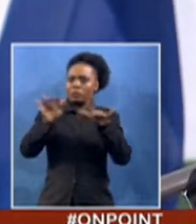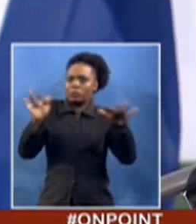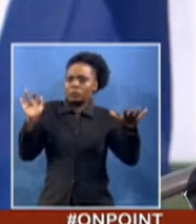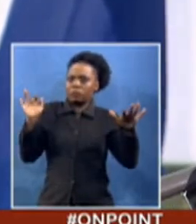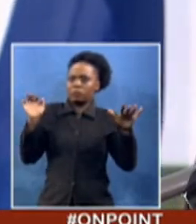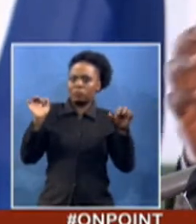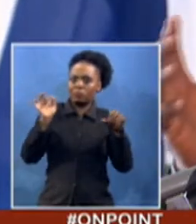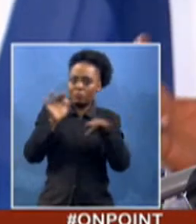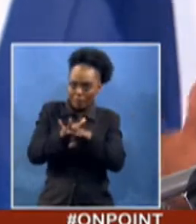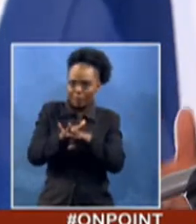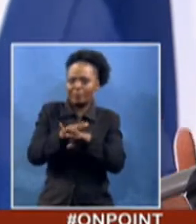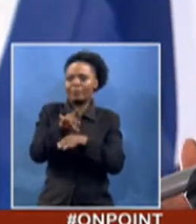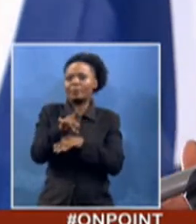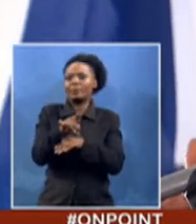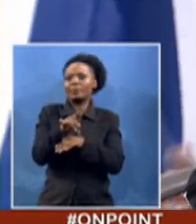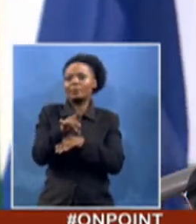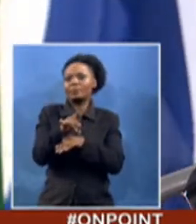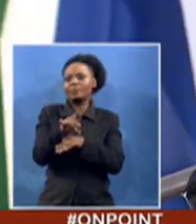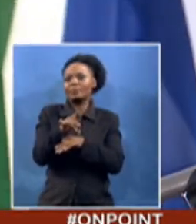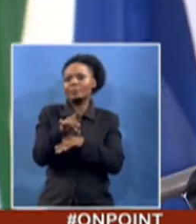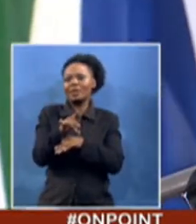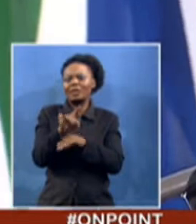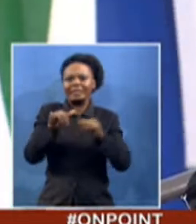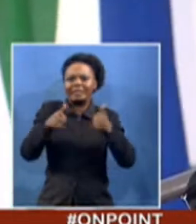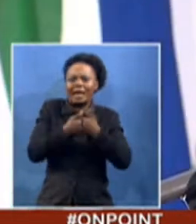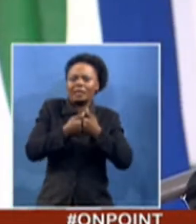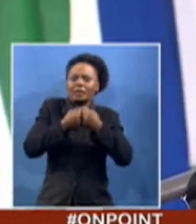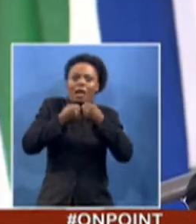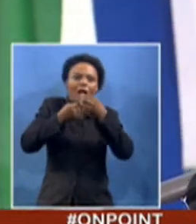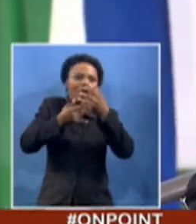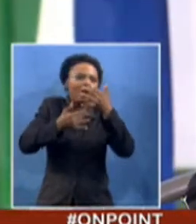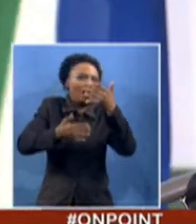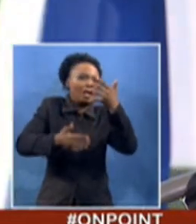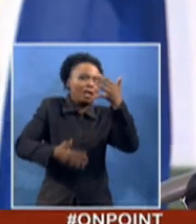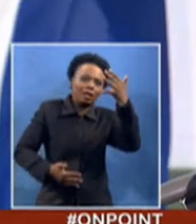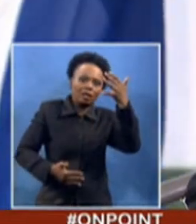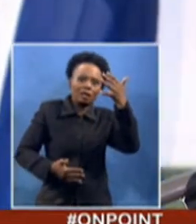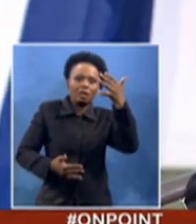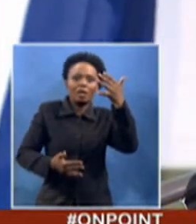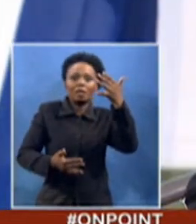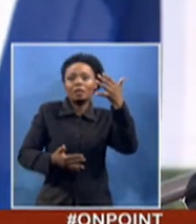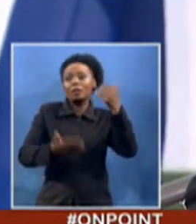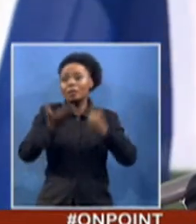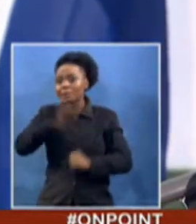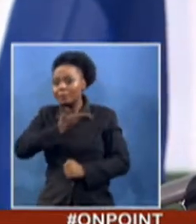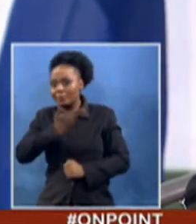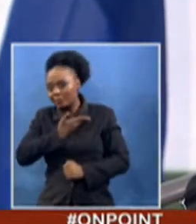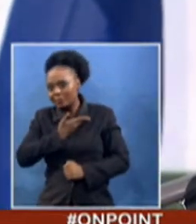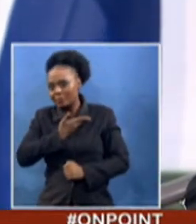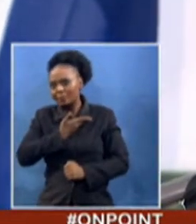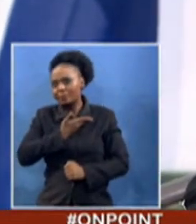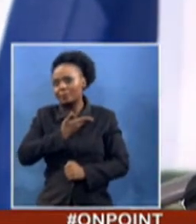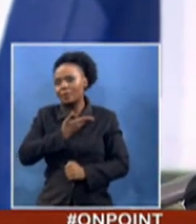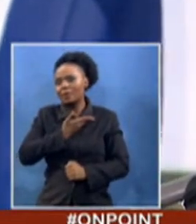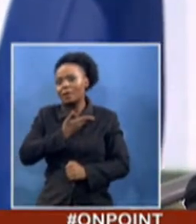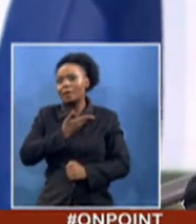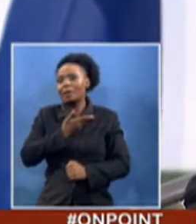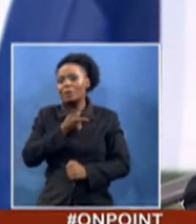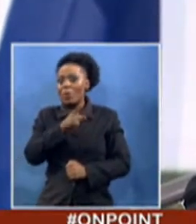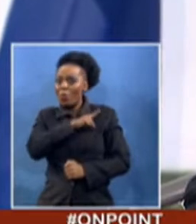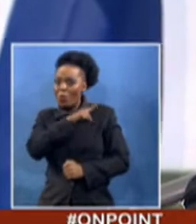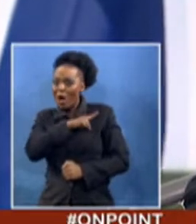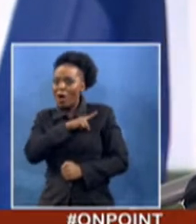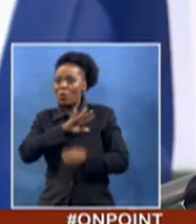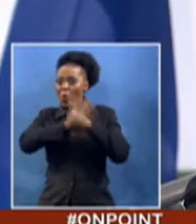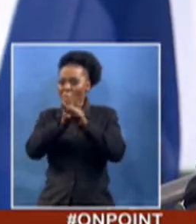our challenges just increased and were compounded by the pandemic. We are